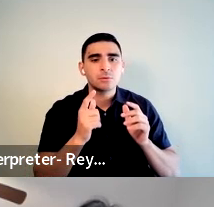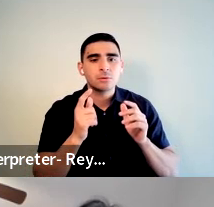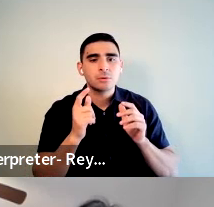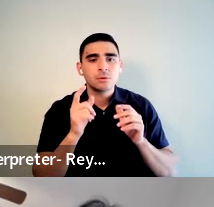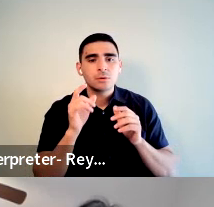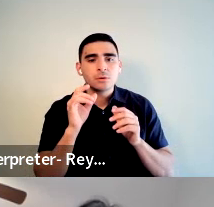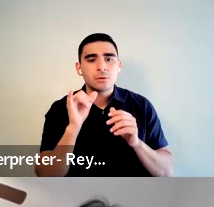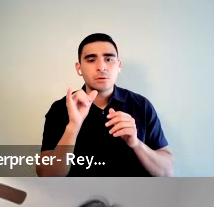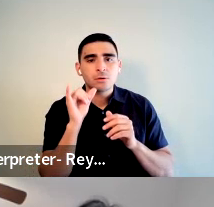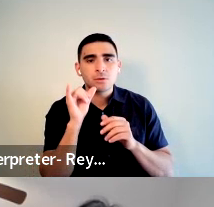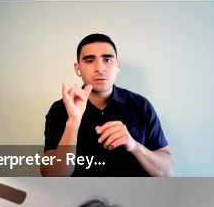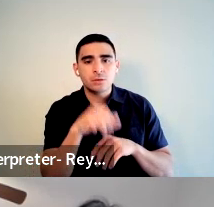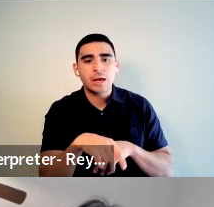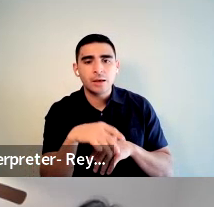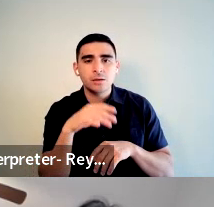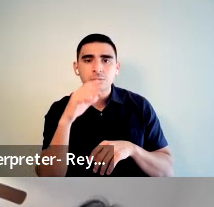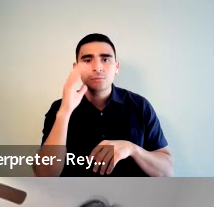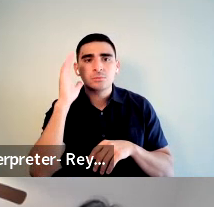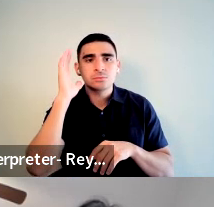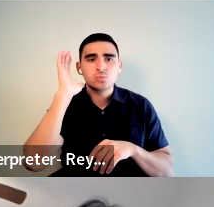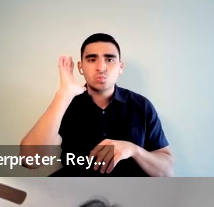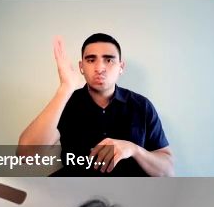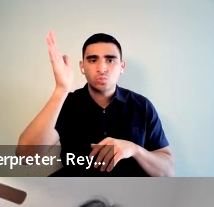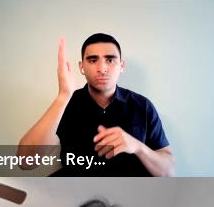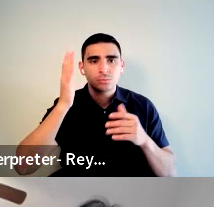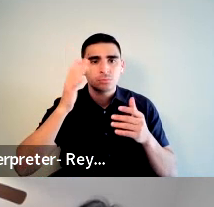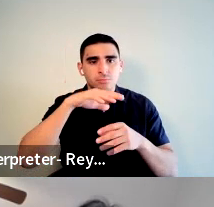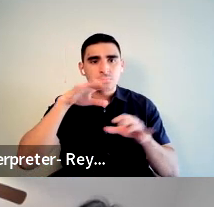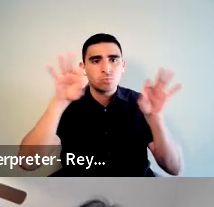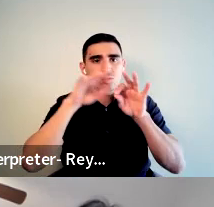of the moving forward and